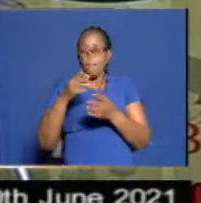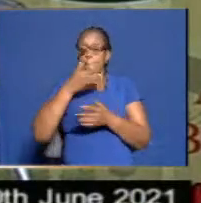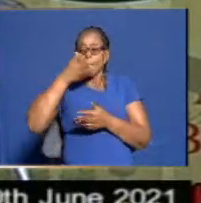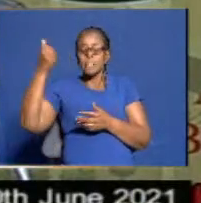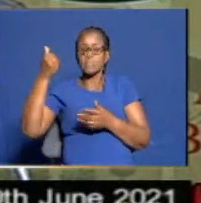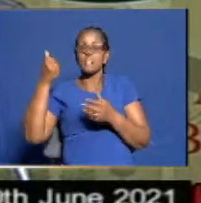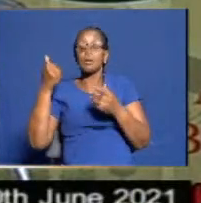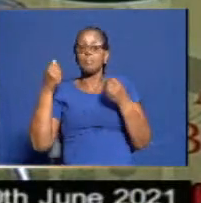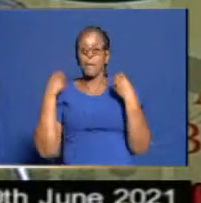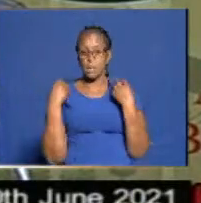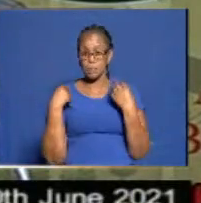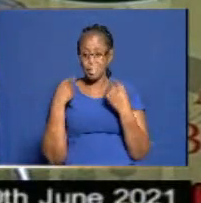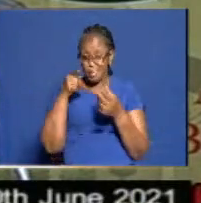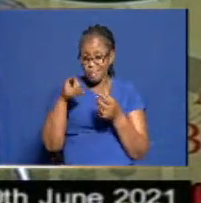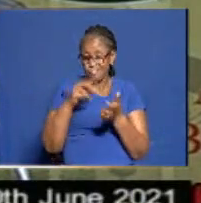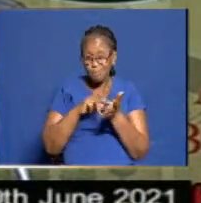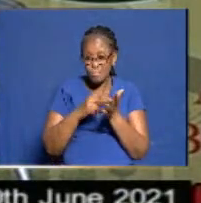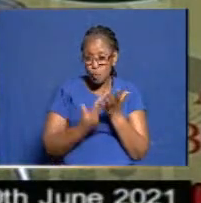which